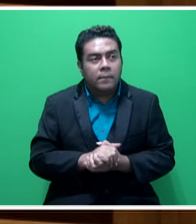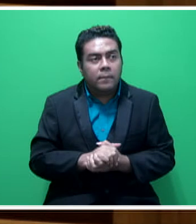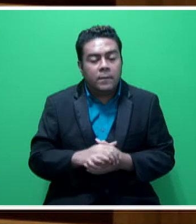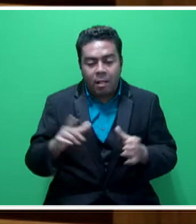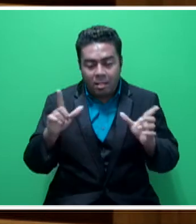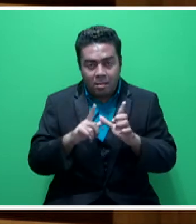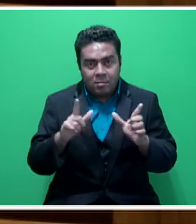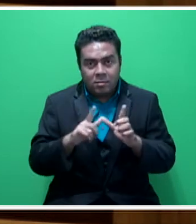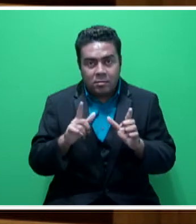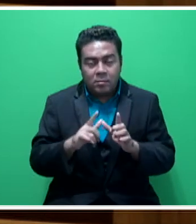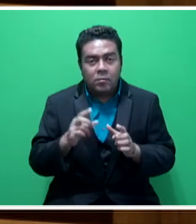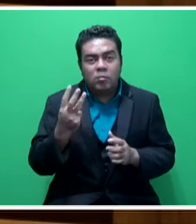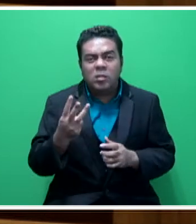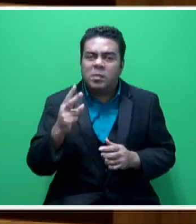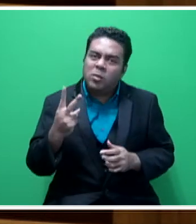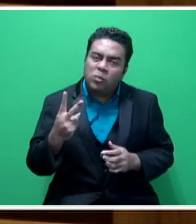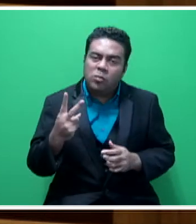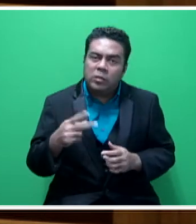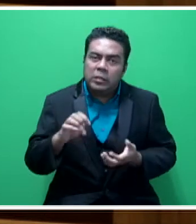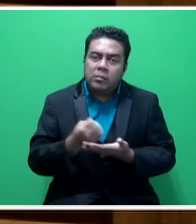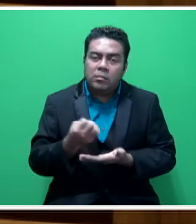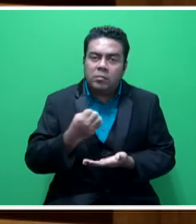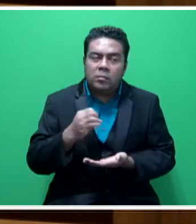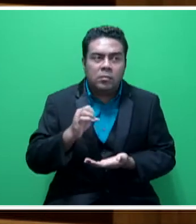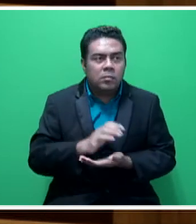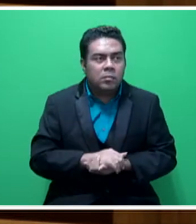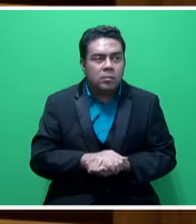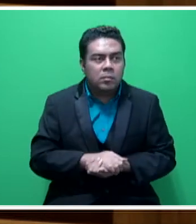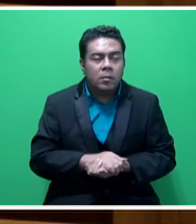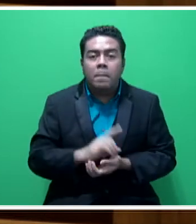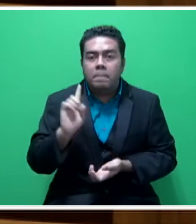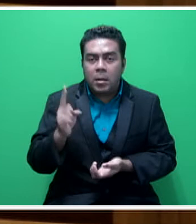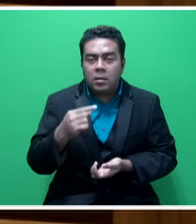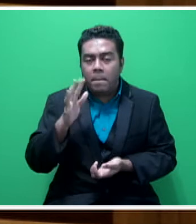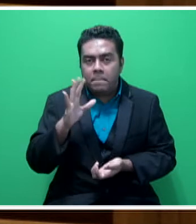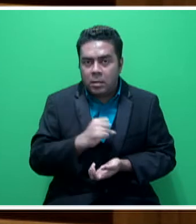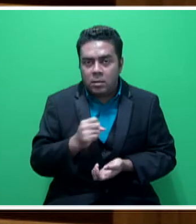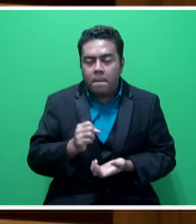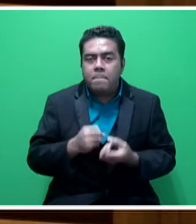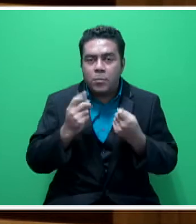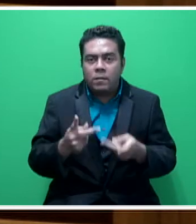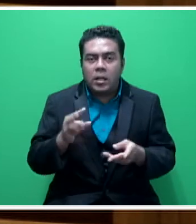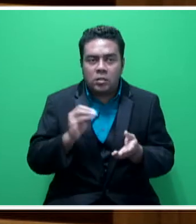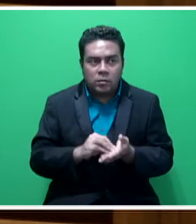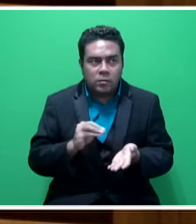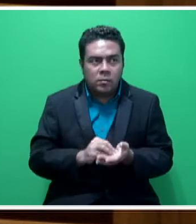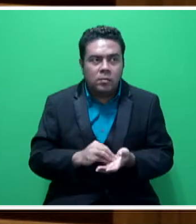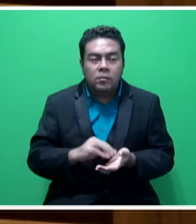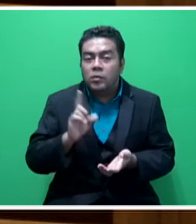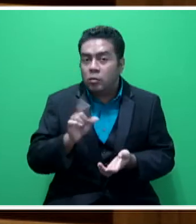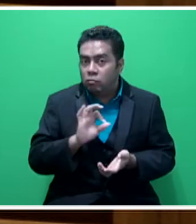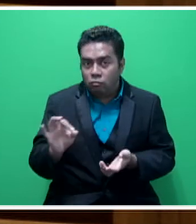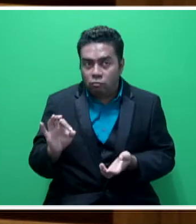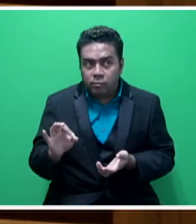3, 2 may be economical, 1 may be uneconomical, but they must provide the services. And if they don't,